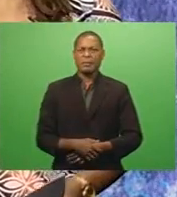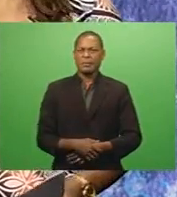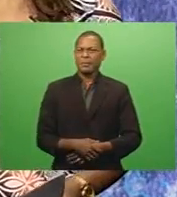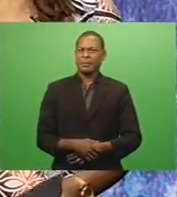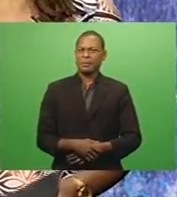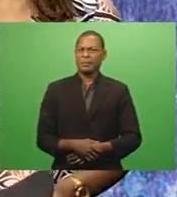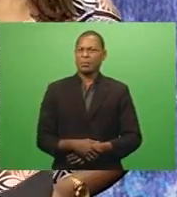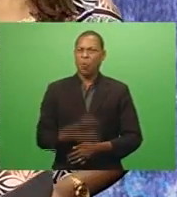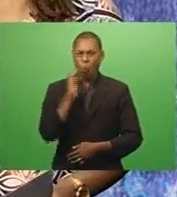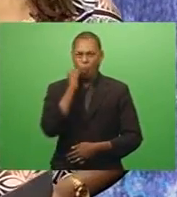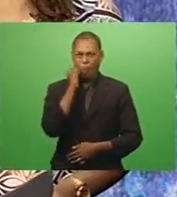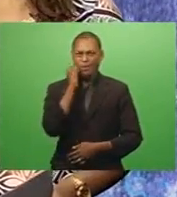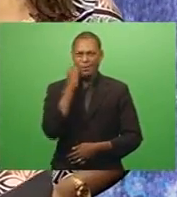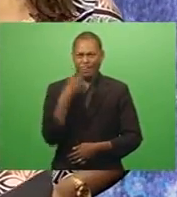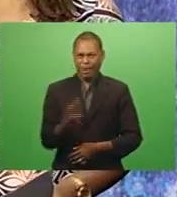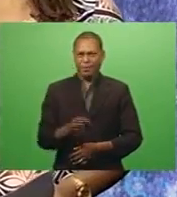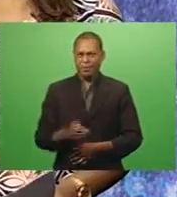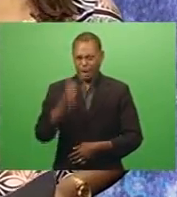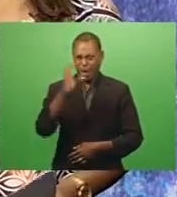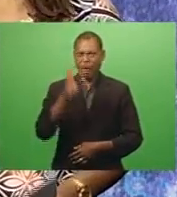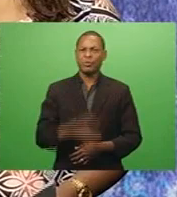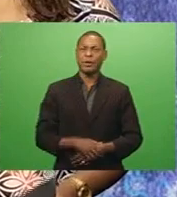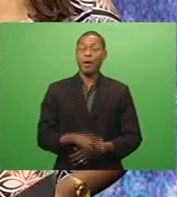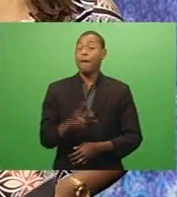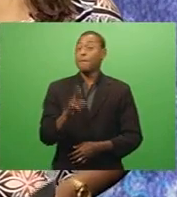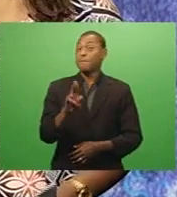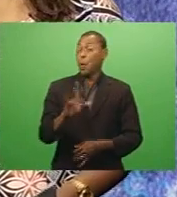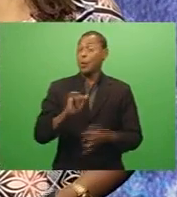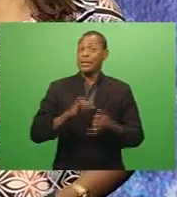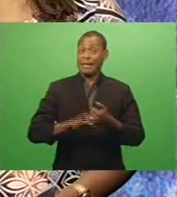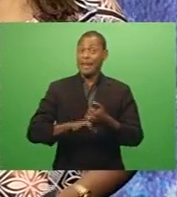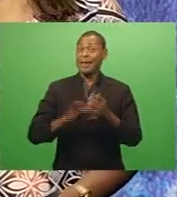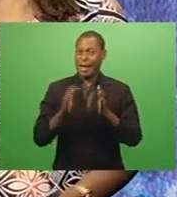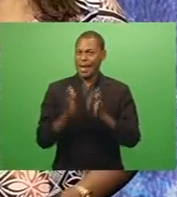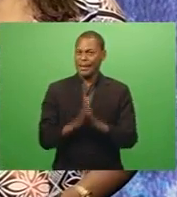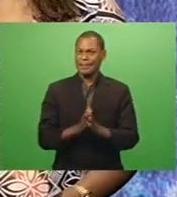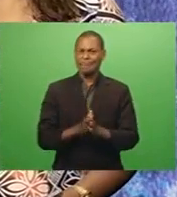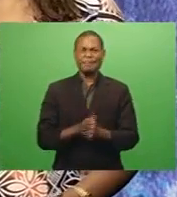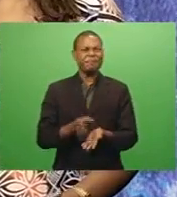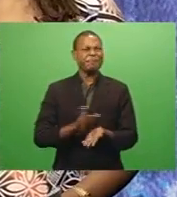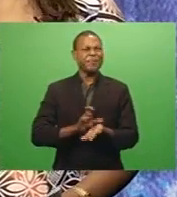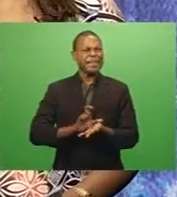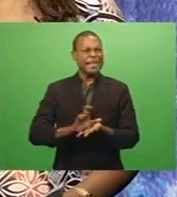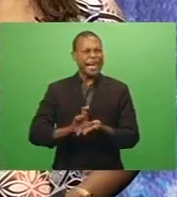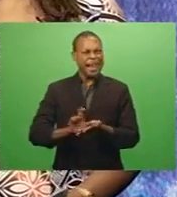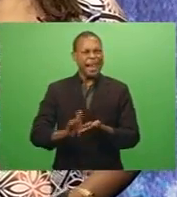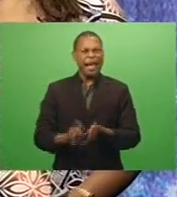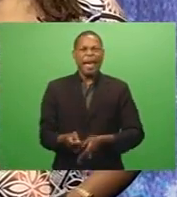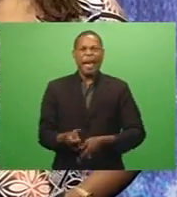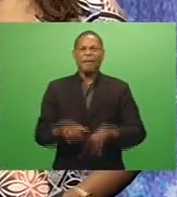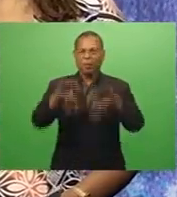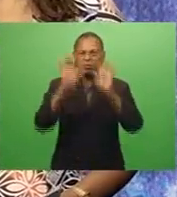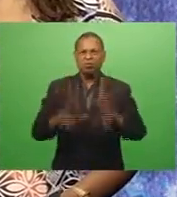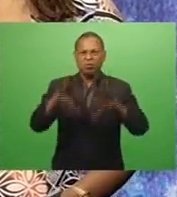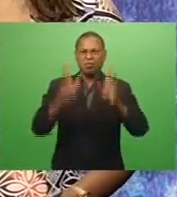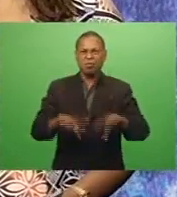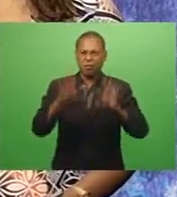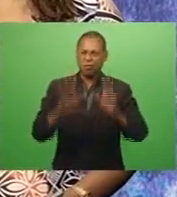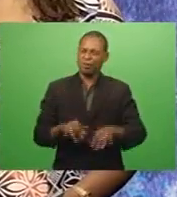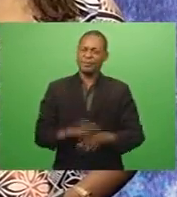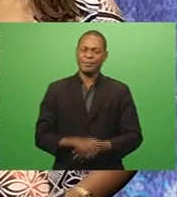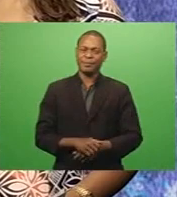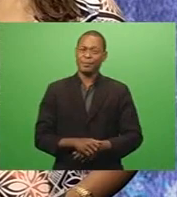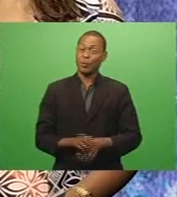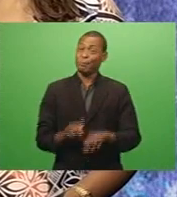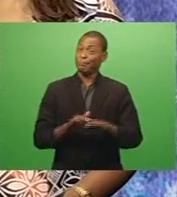the country. And the outlook for Sunday is little clear spells after heavy downpour. And that's all I have